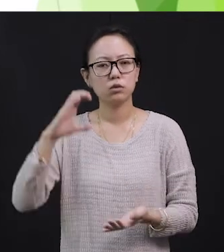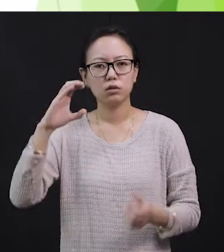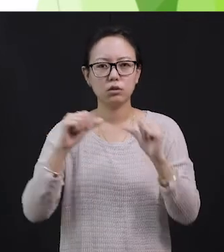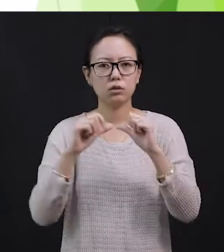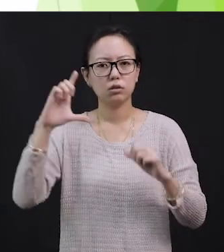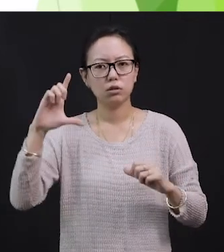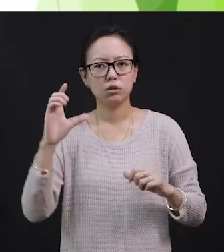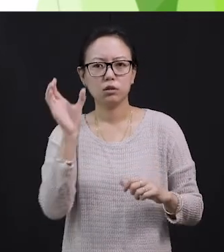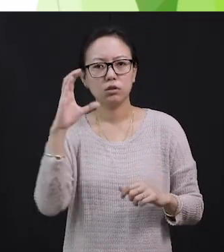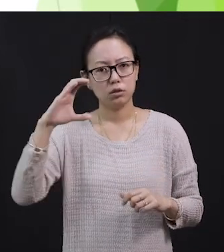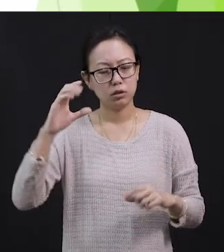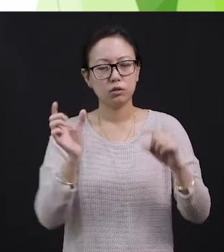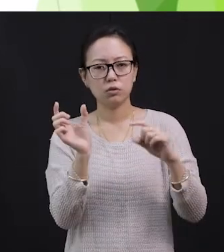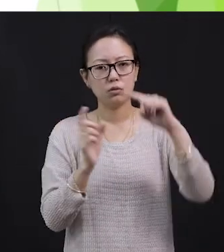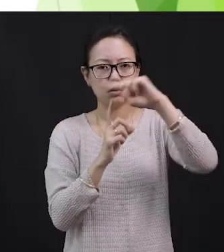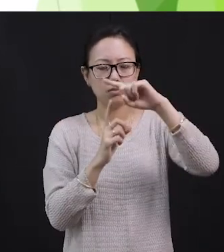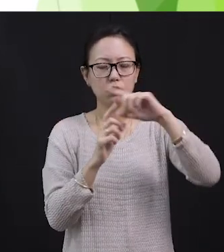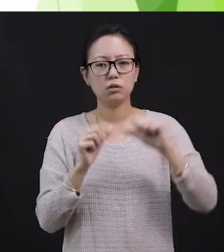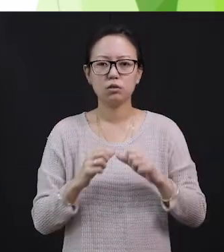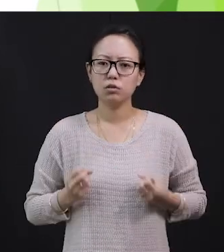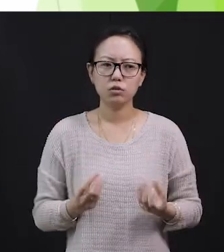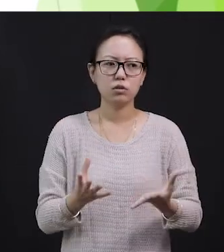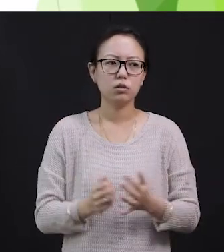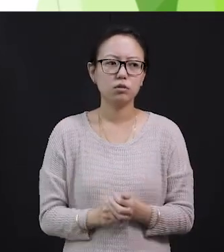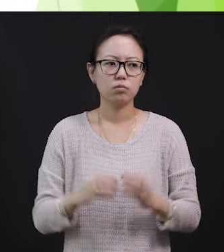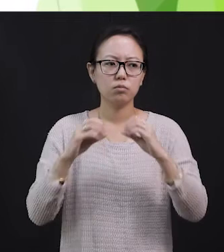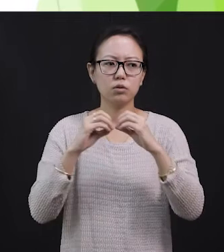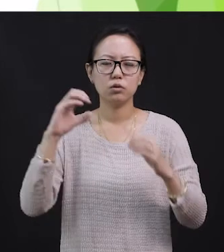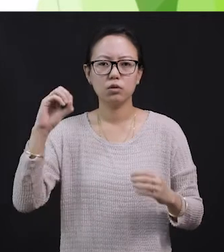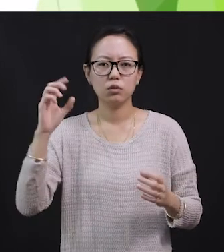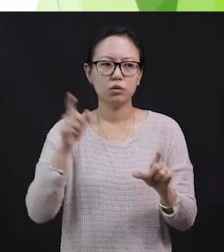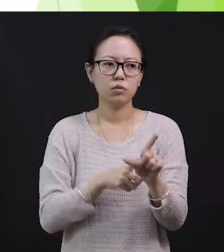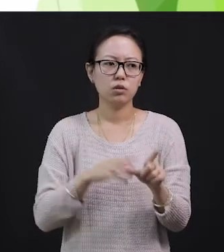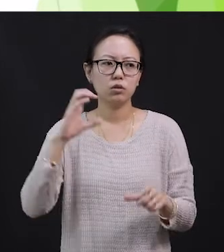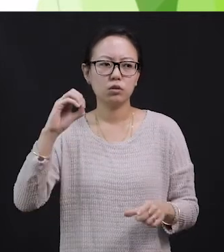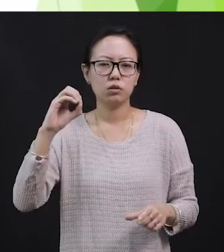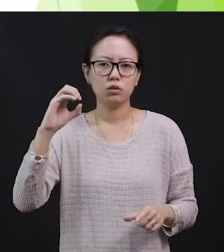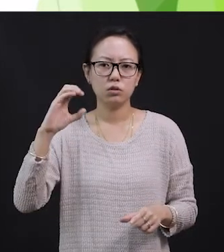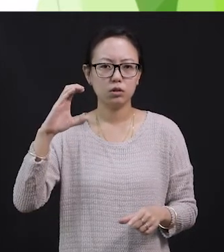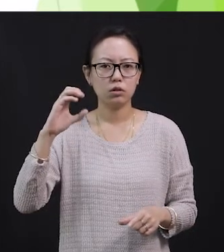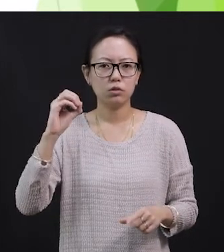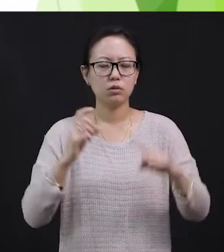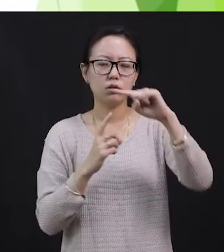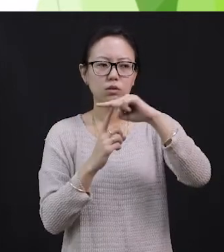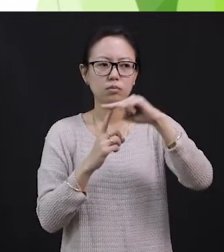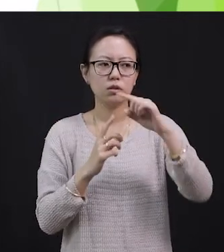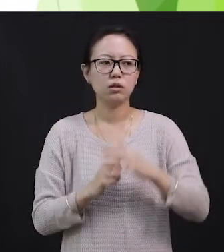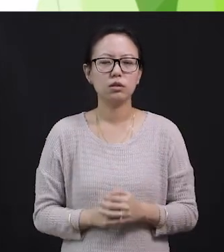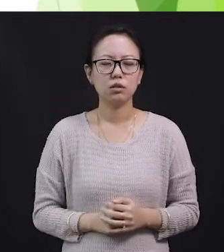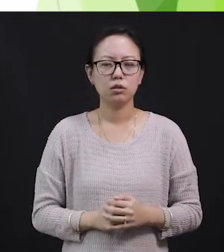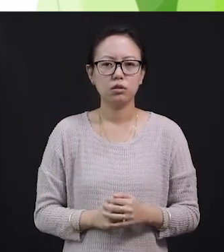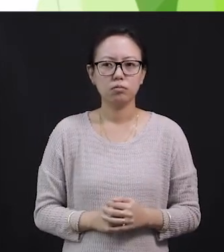conference on 10th of November 1905. And what is it that these Bengalis decide?